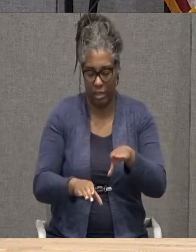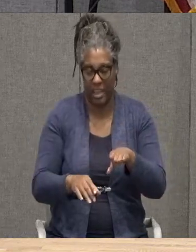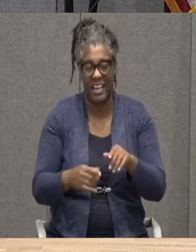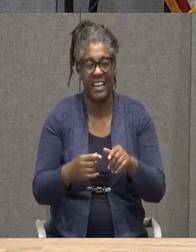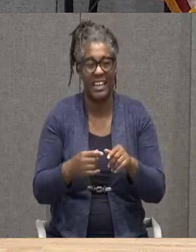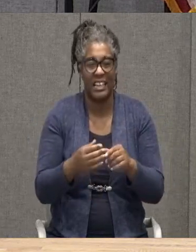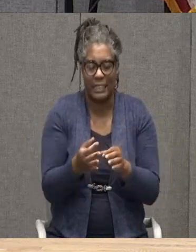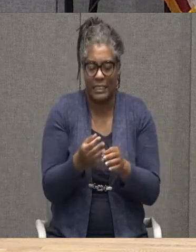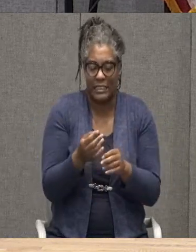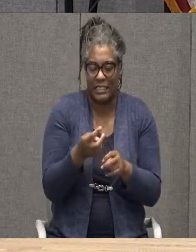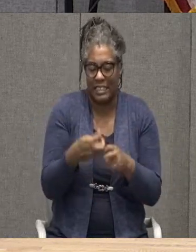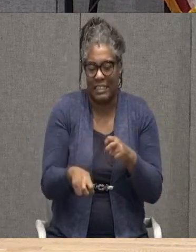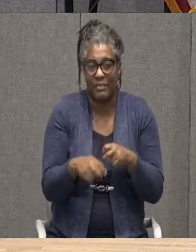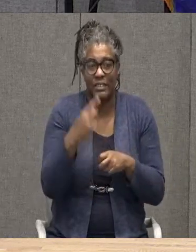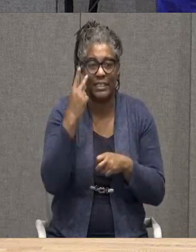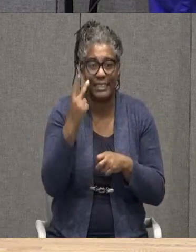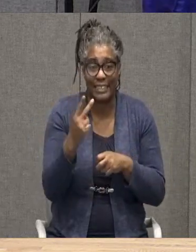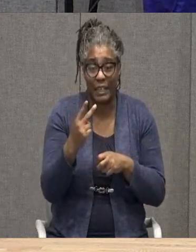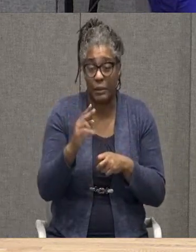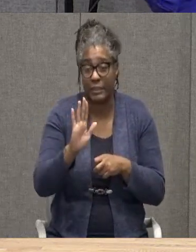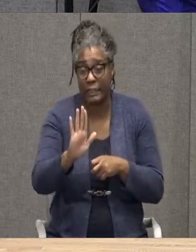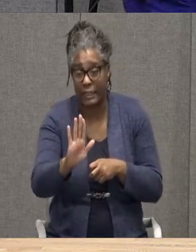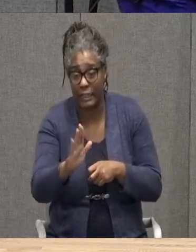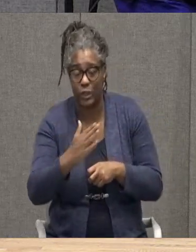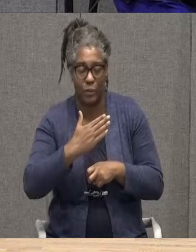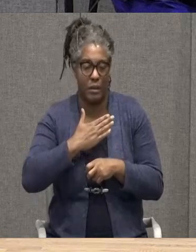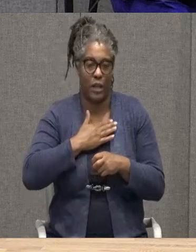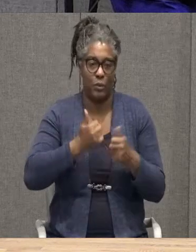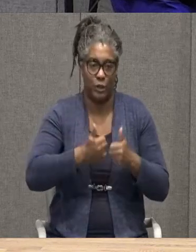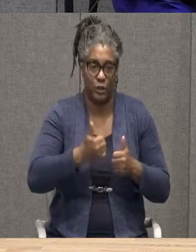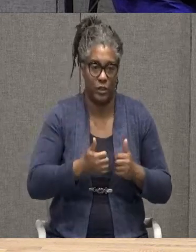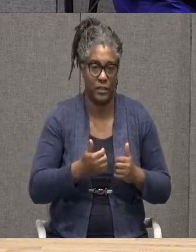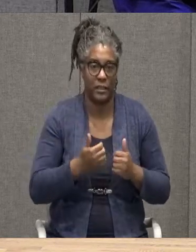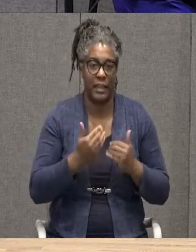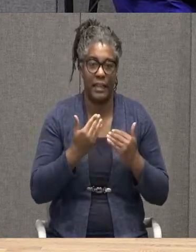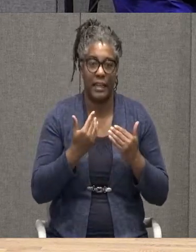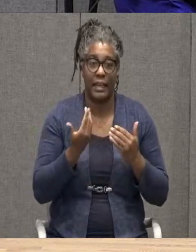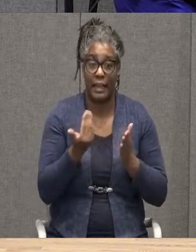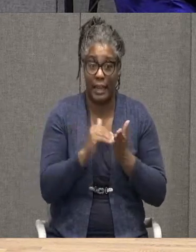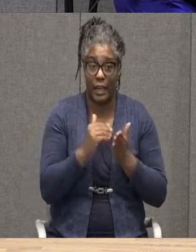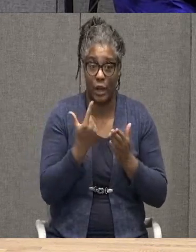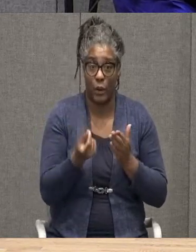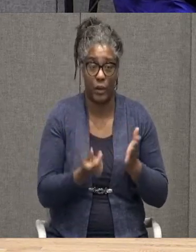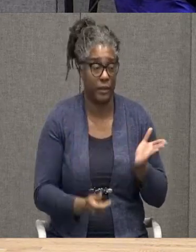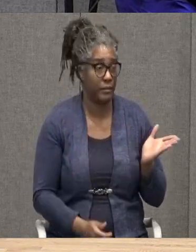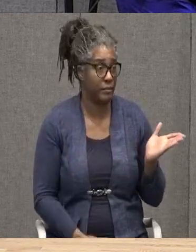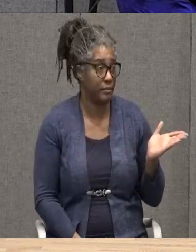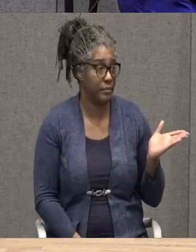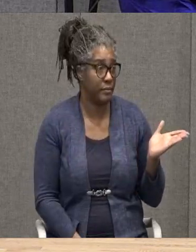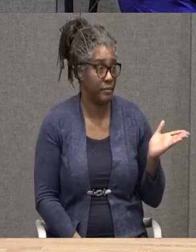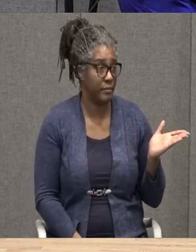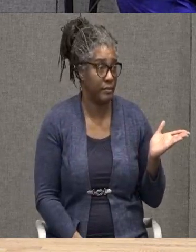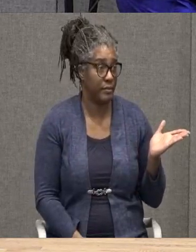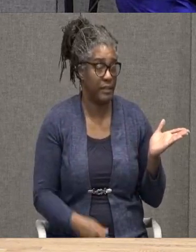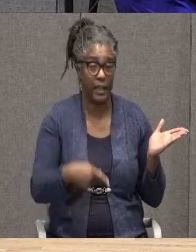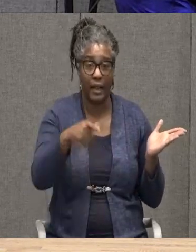their side or your side. All right, we'll try one more time. Ready? Go. Plate of war.